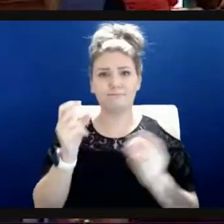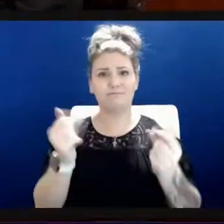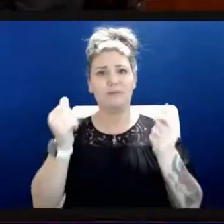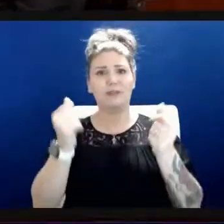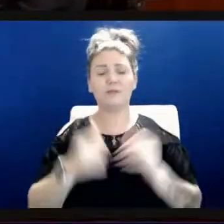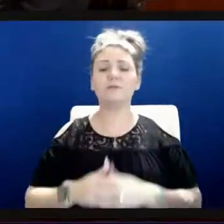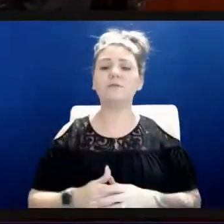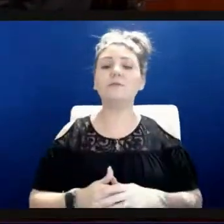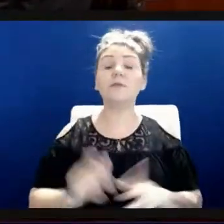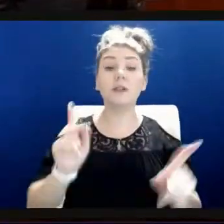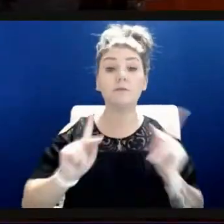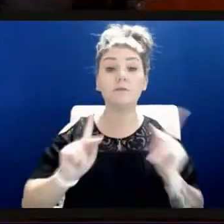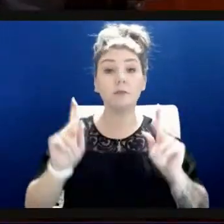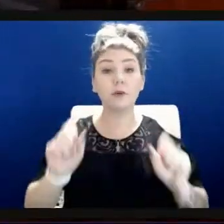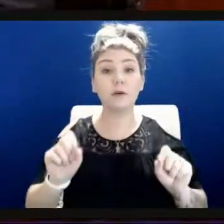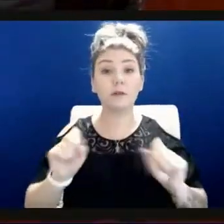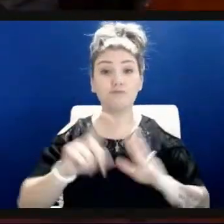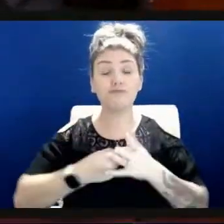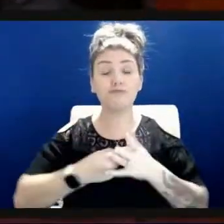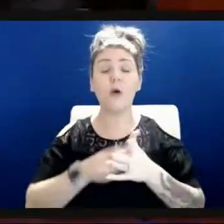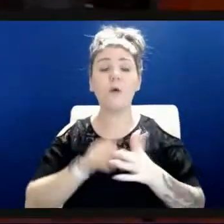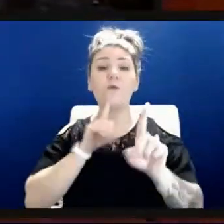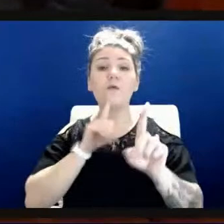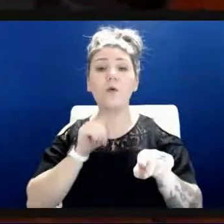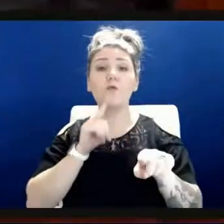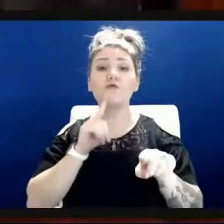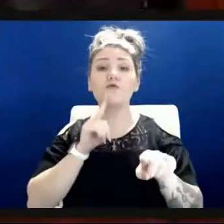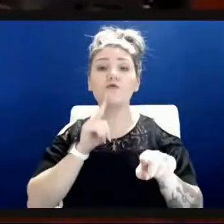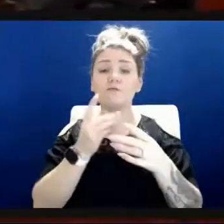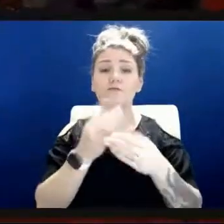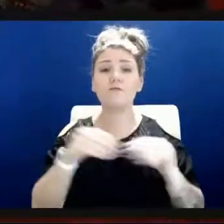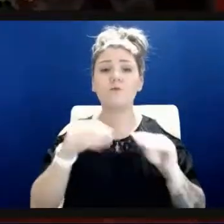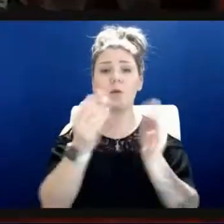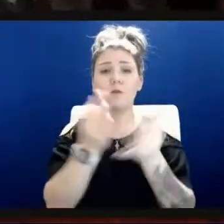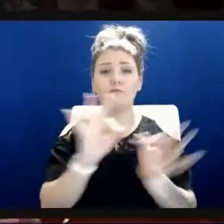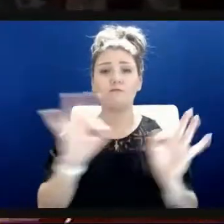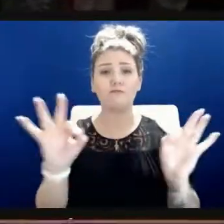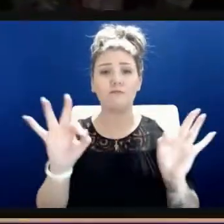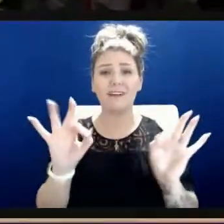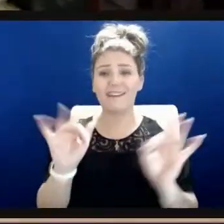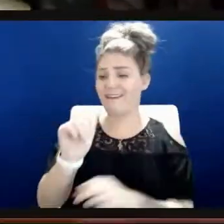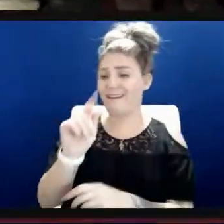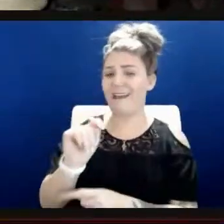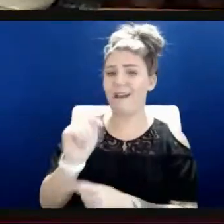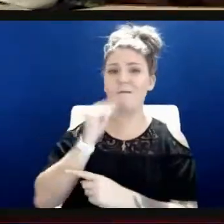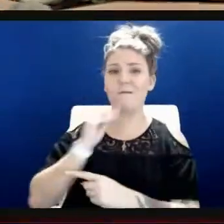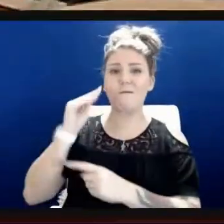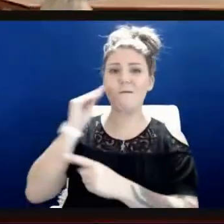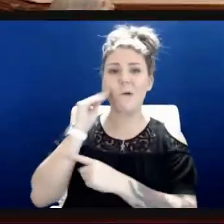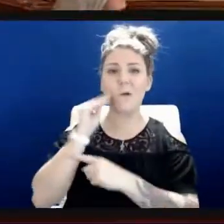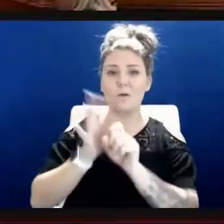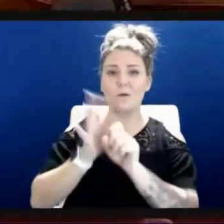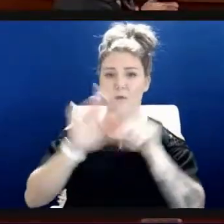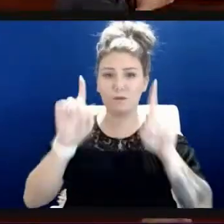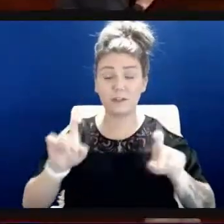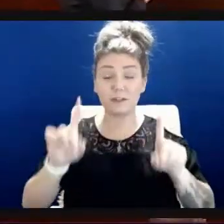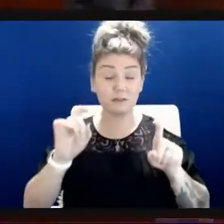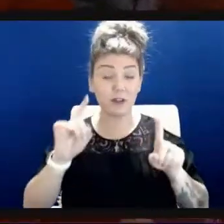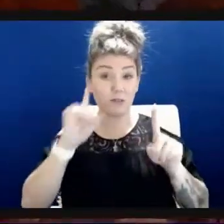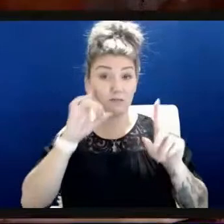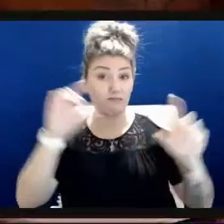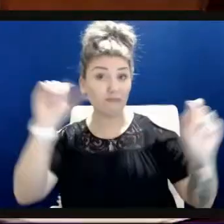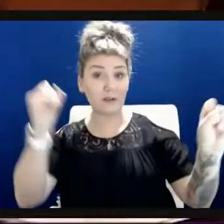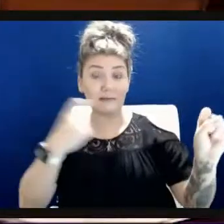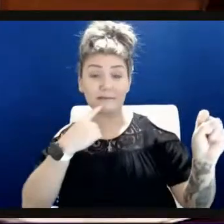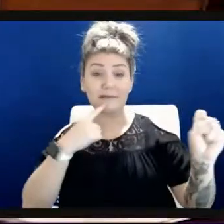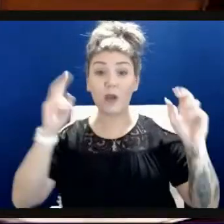ordering more of the free COVID at-home test kits starting next week. The president said, quote, "Thanks to the progress we have made